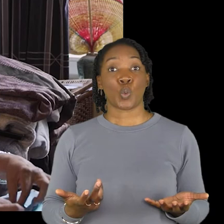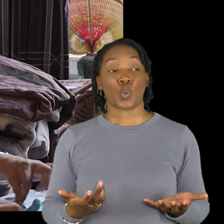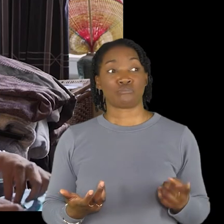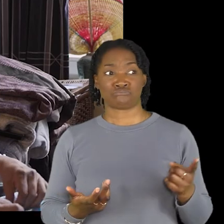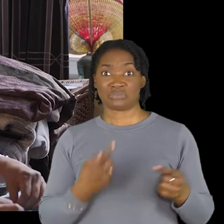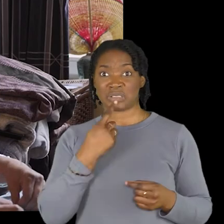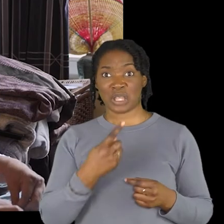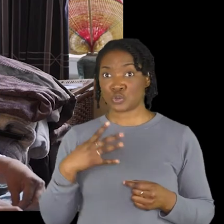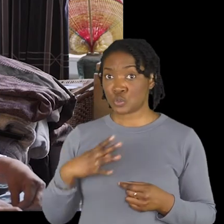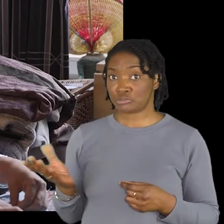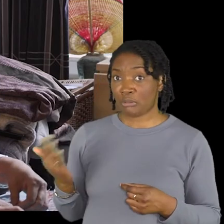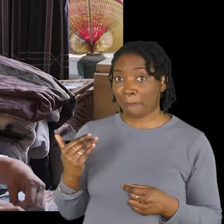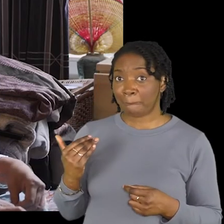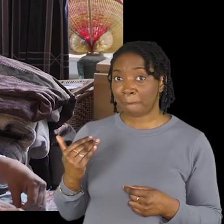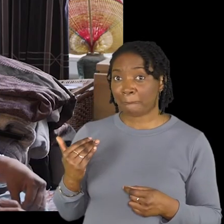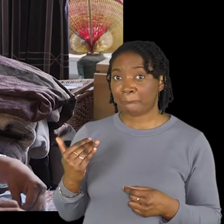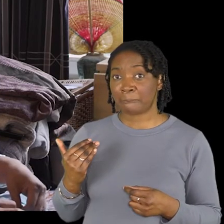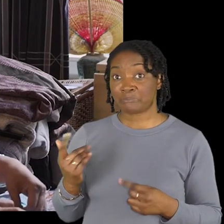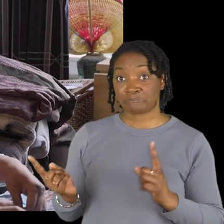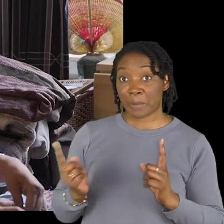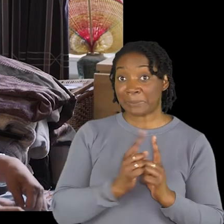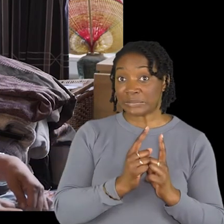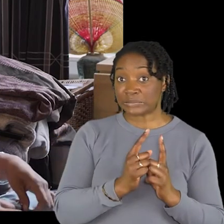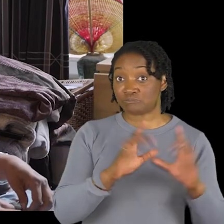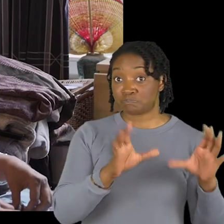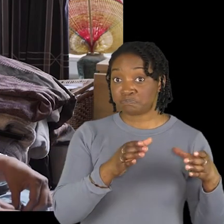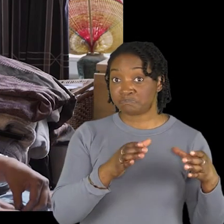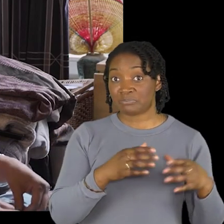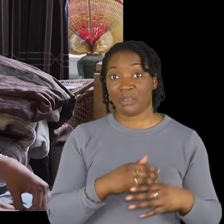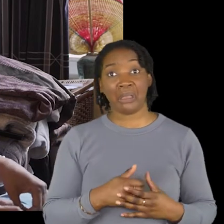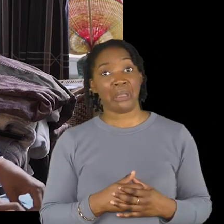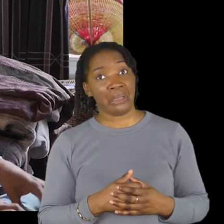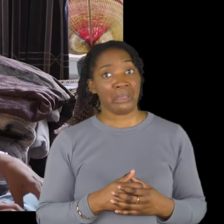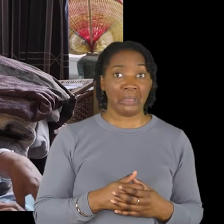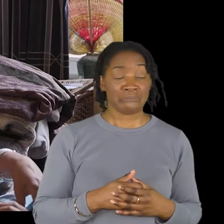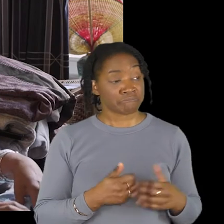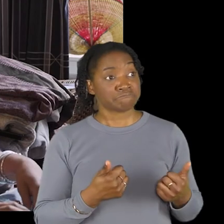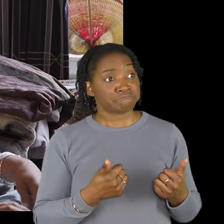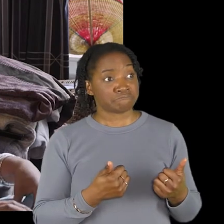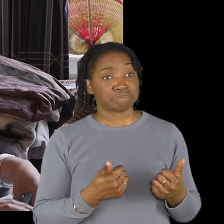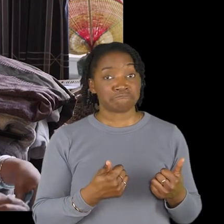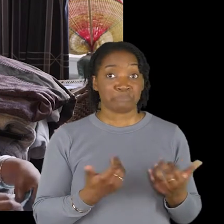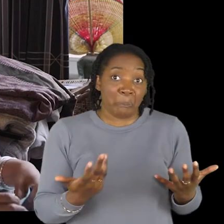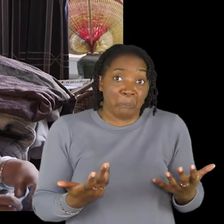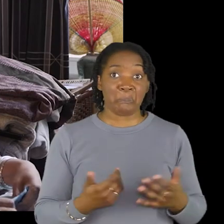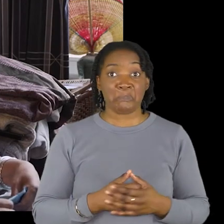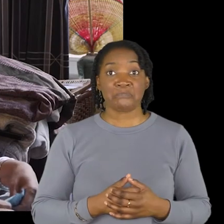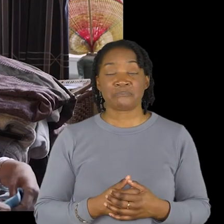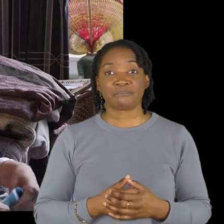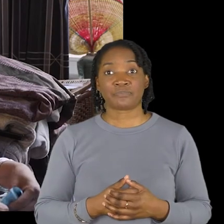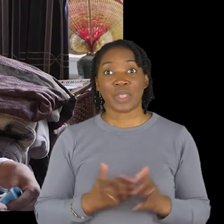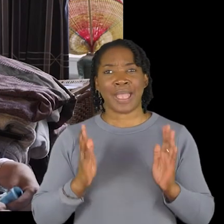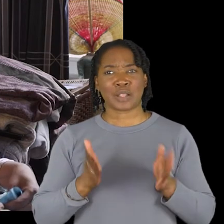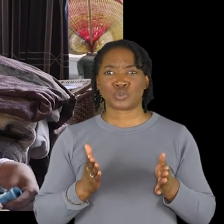So she said, well, would you like to come and meet us? And I thought, yeah, okay, let's, you